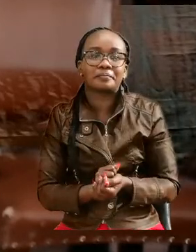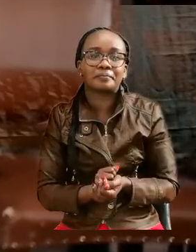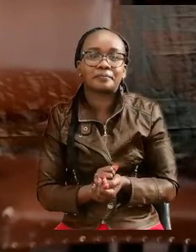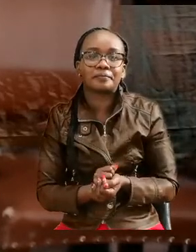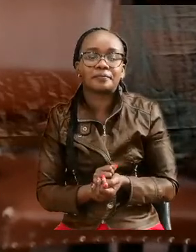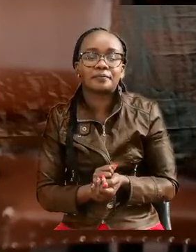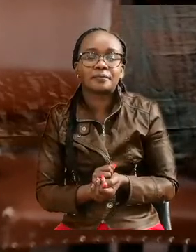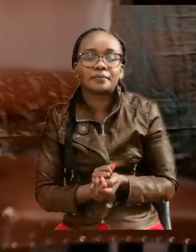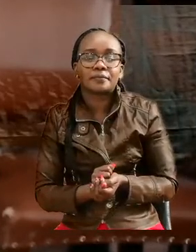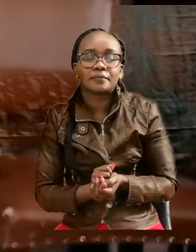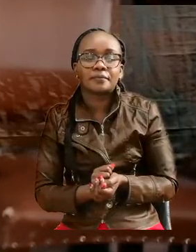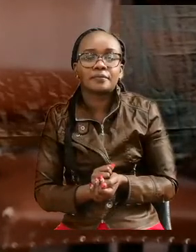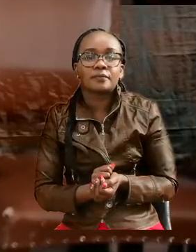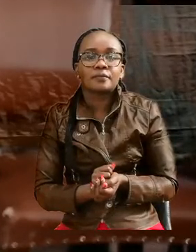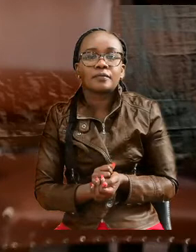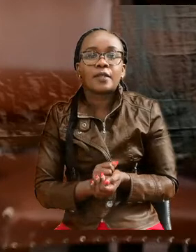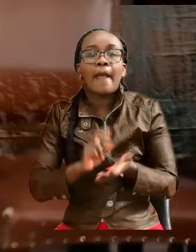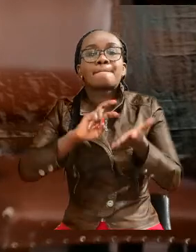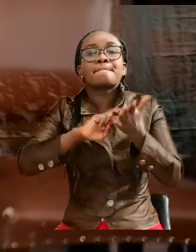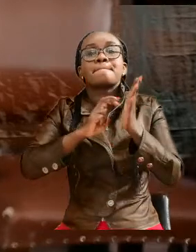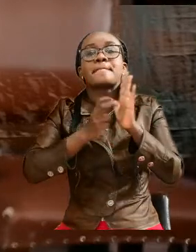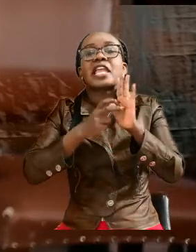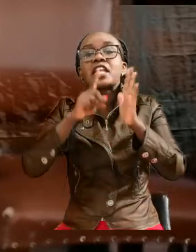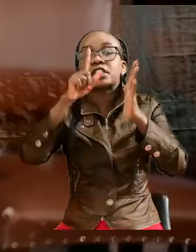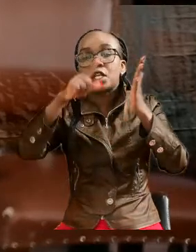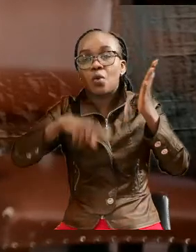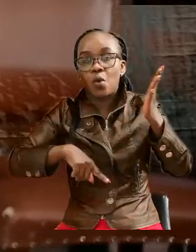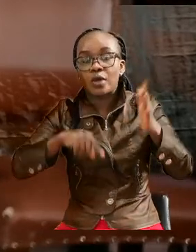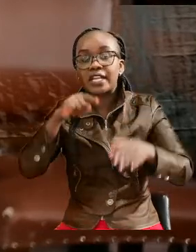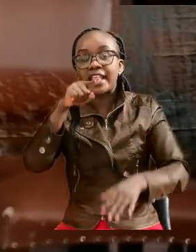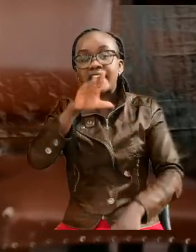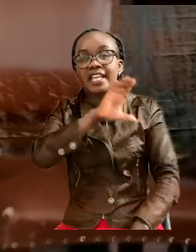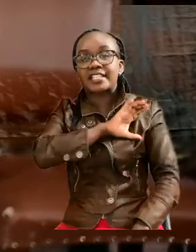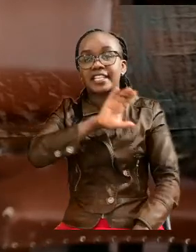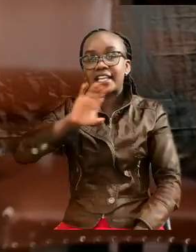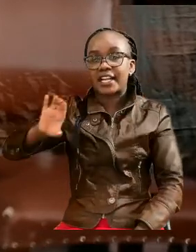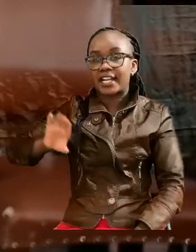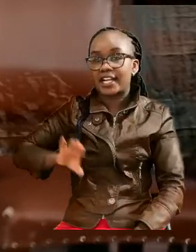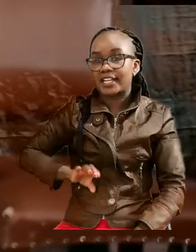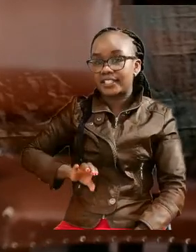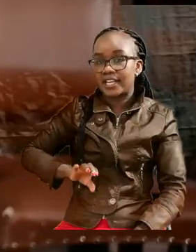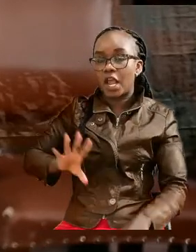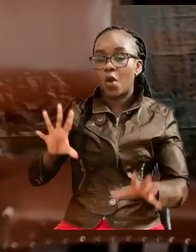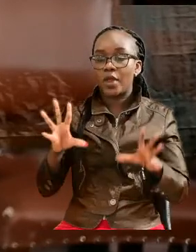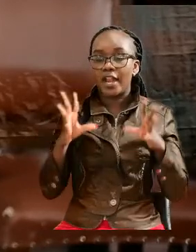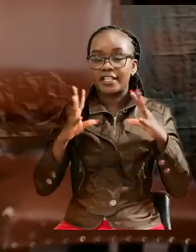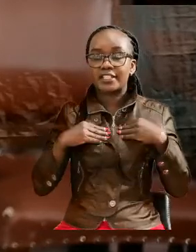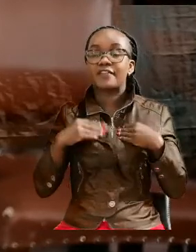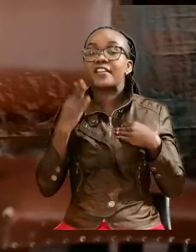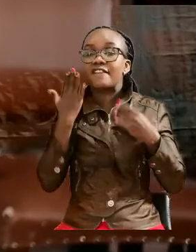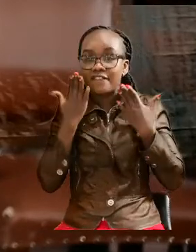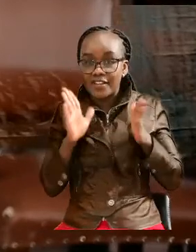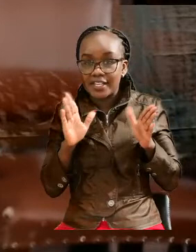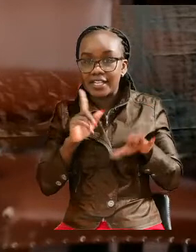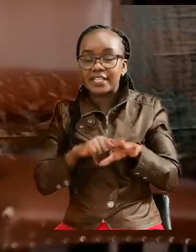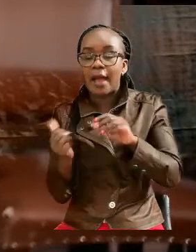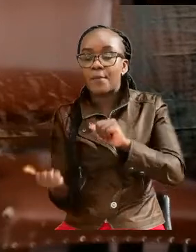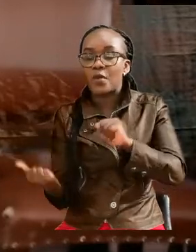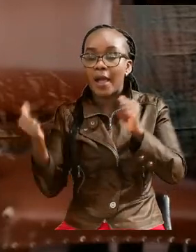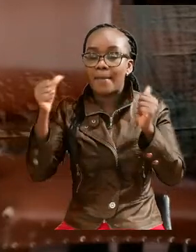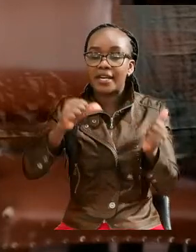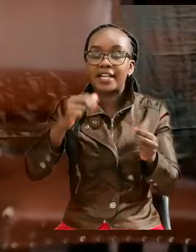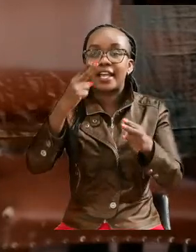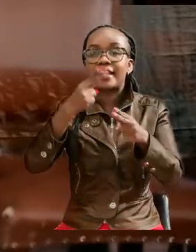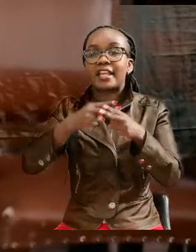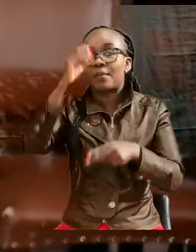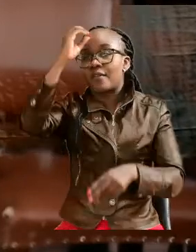And so, that means that Christianity that we received when we were baptized in the name of